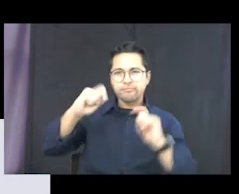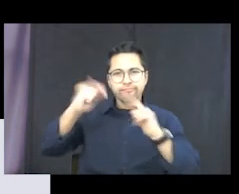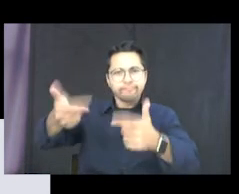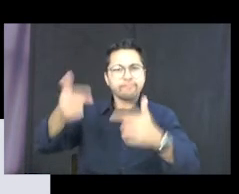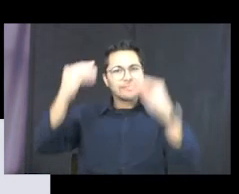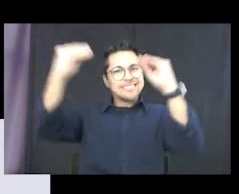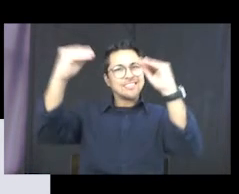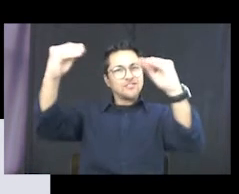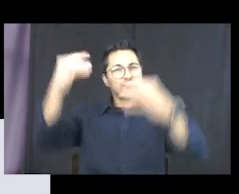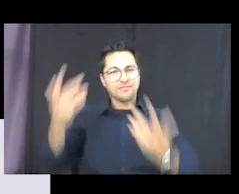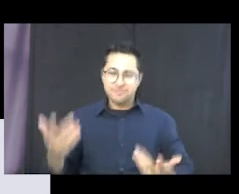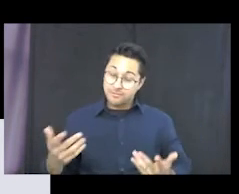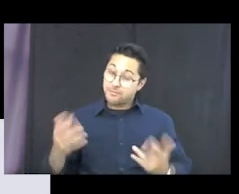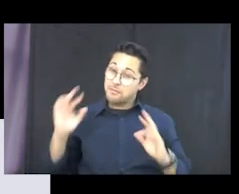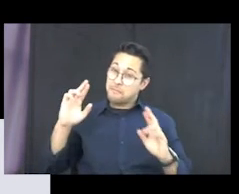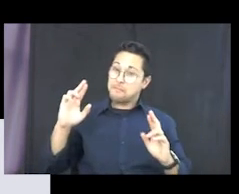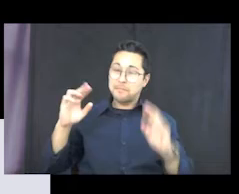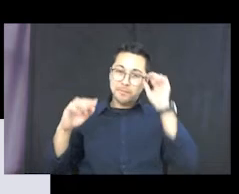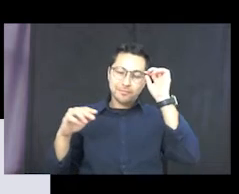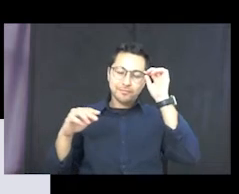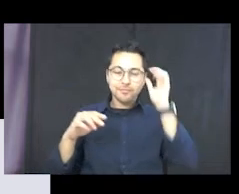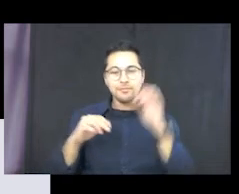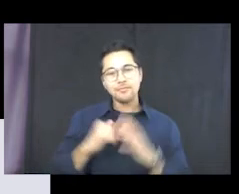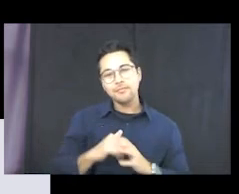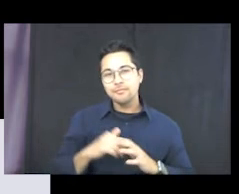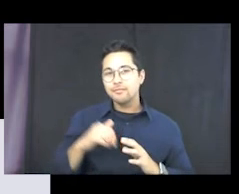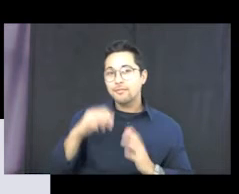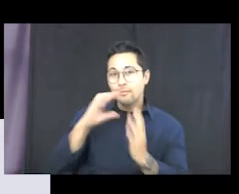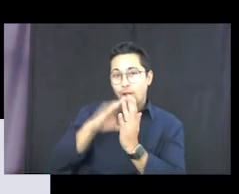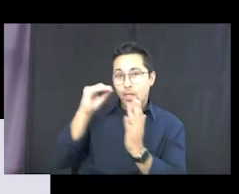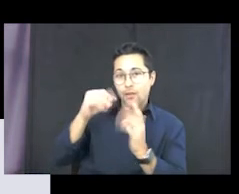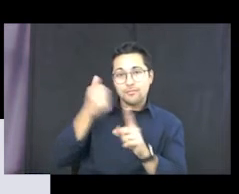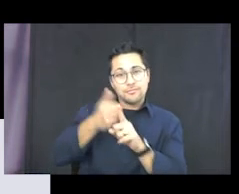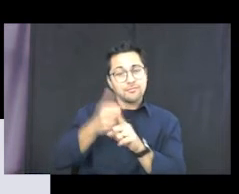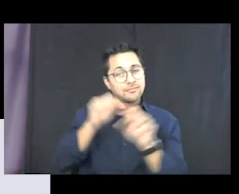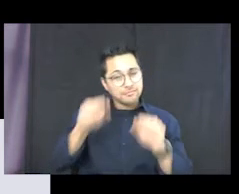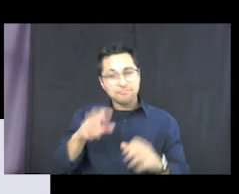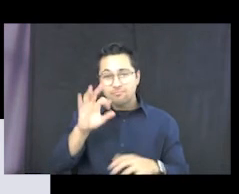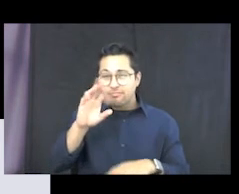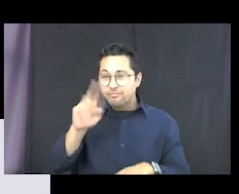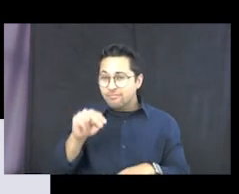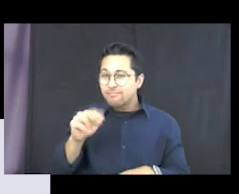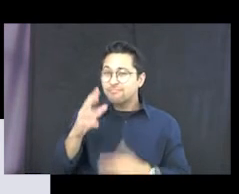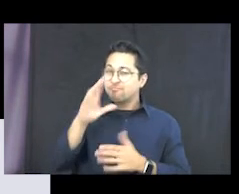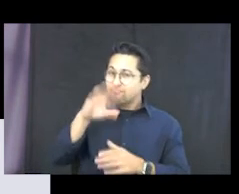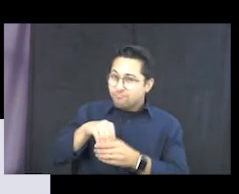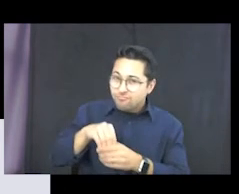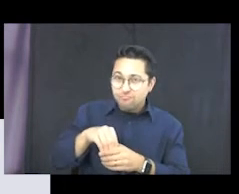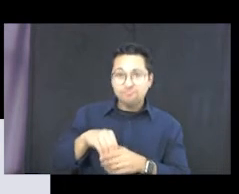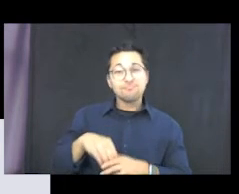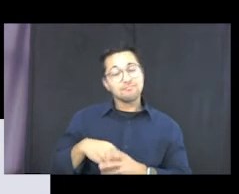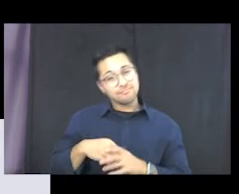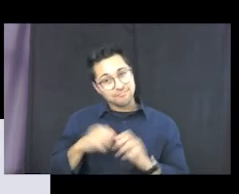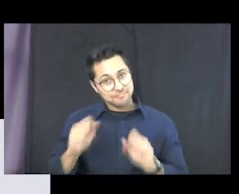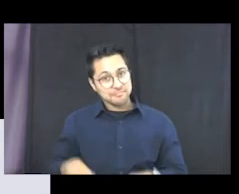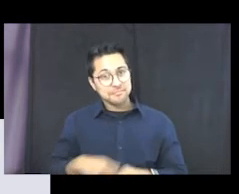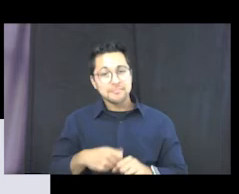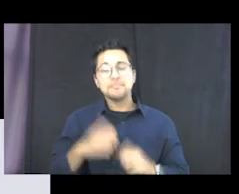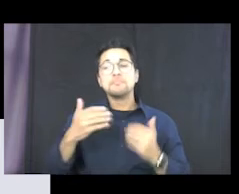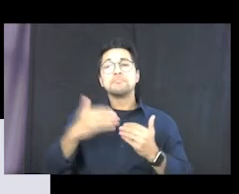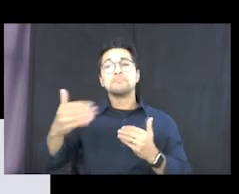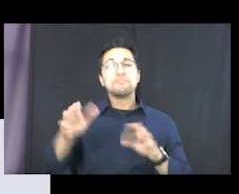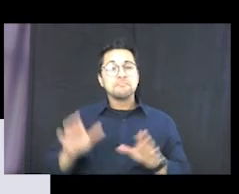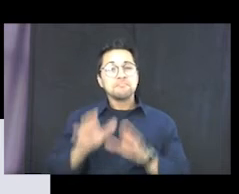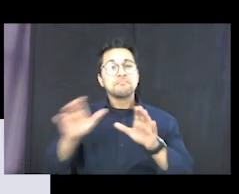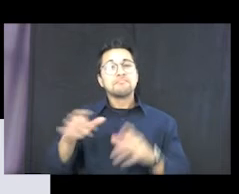So hopefully you have learned that learning can be fun and engaging as an active learner. Our next activity